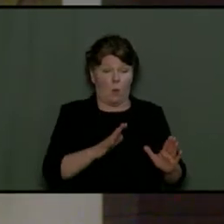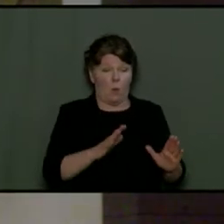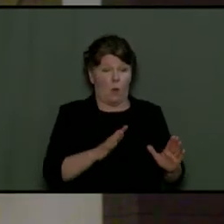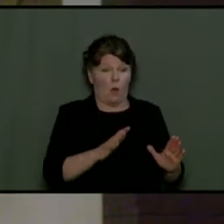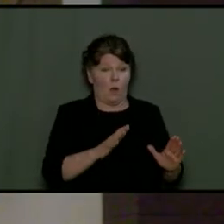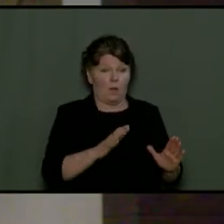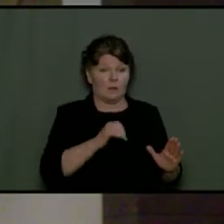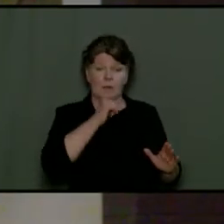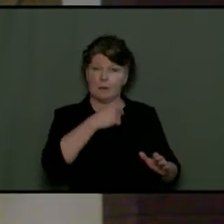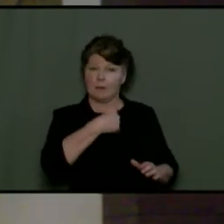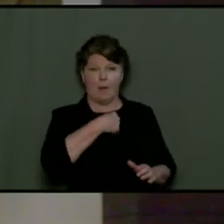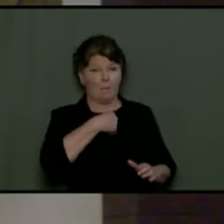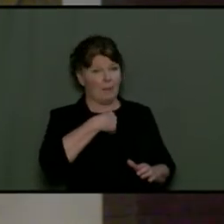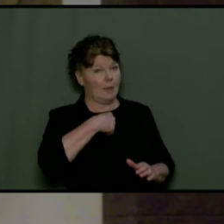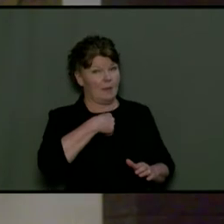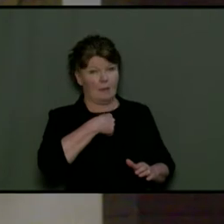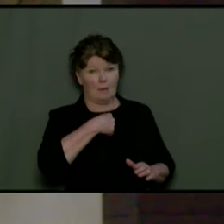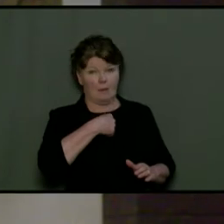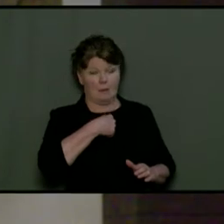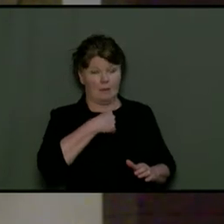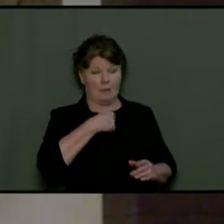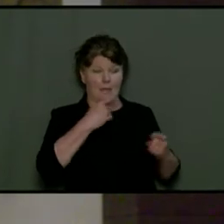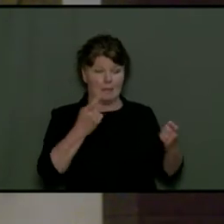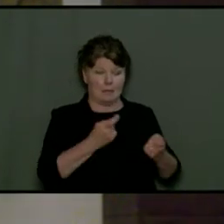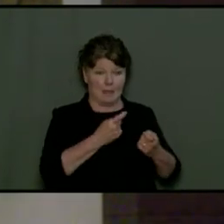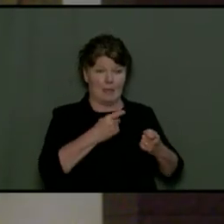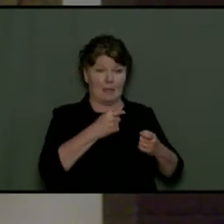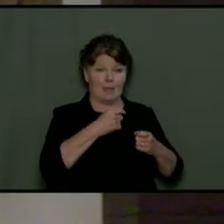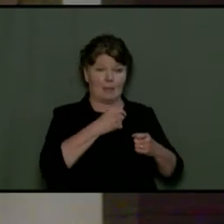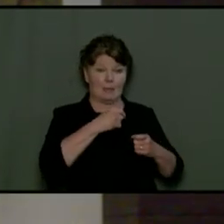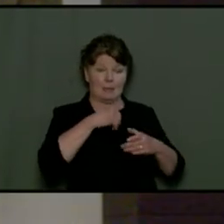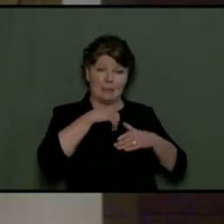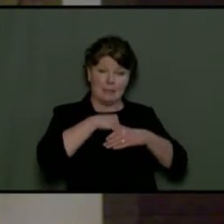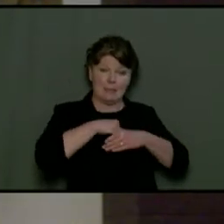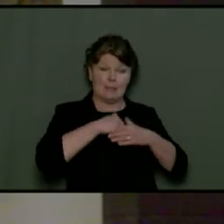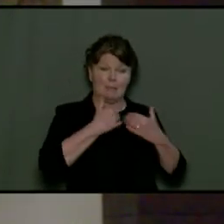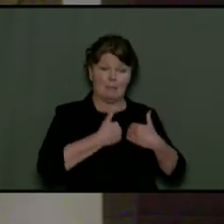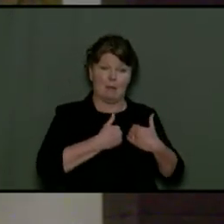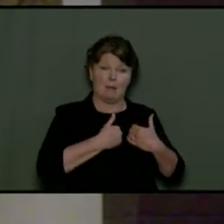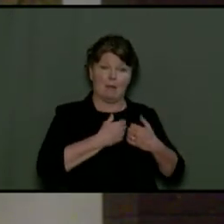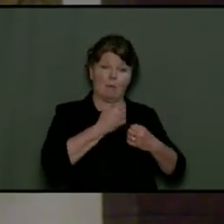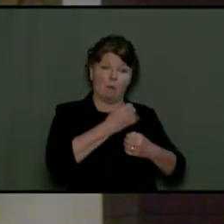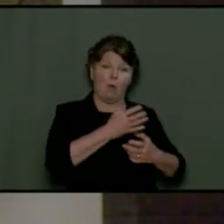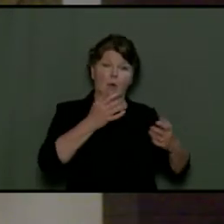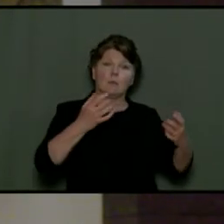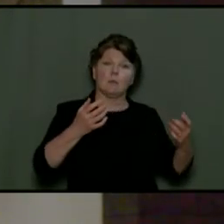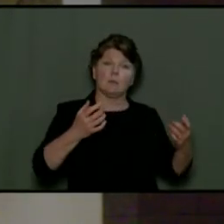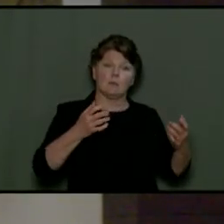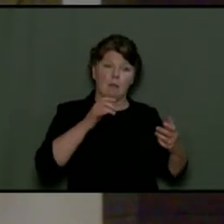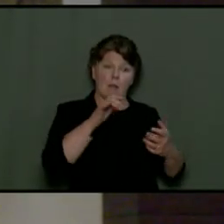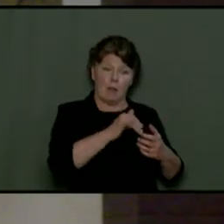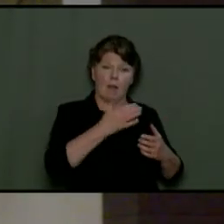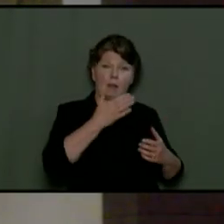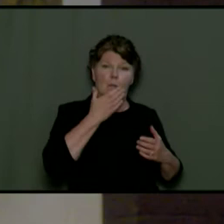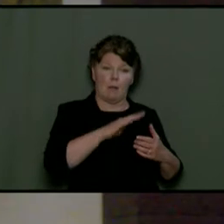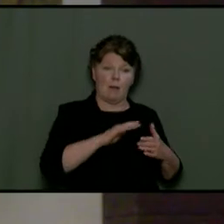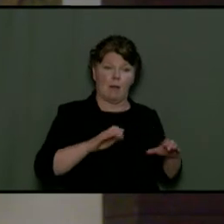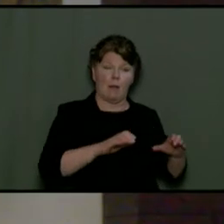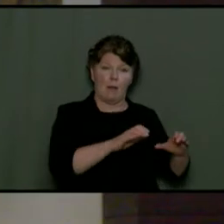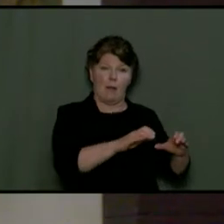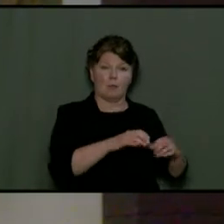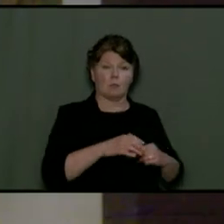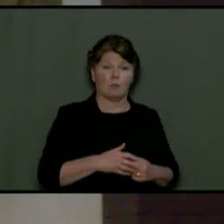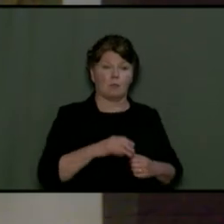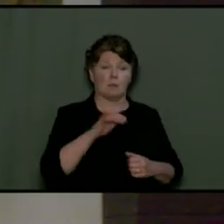no longer I who do it, but sin that dwells within me. So I find it to be a law